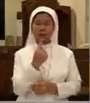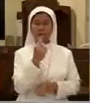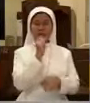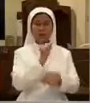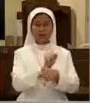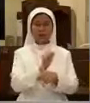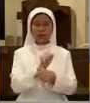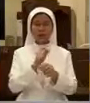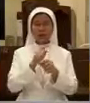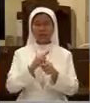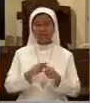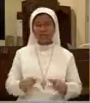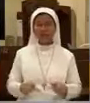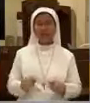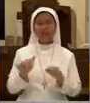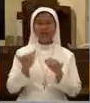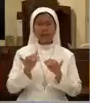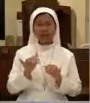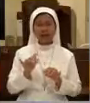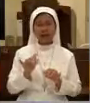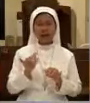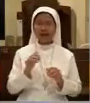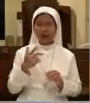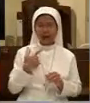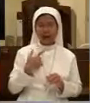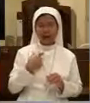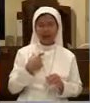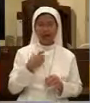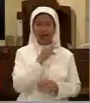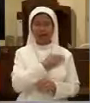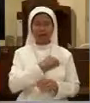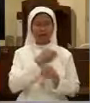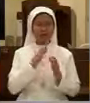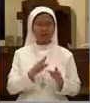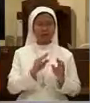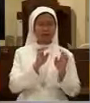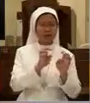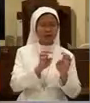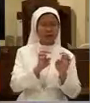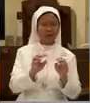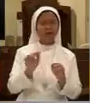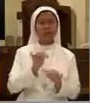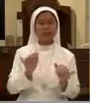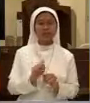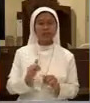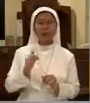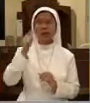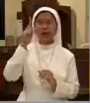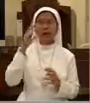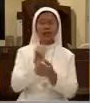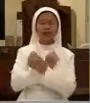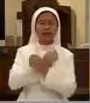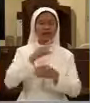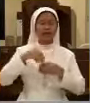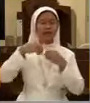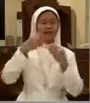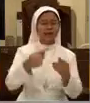evangelizing moment. But do we offer this evangelizing formation to doctors,